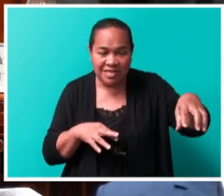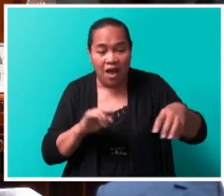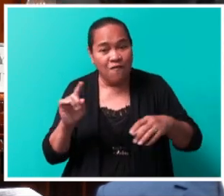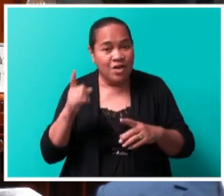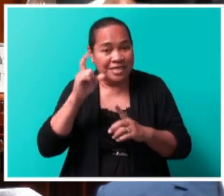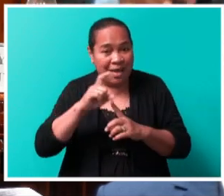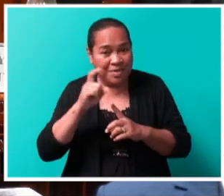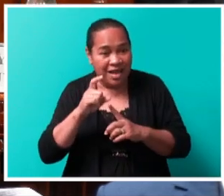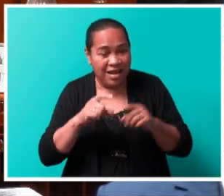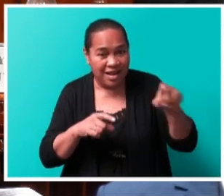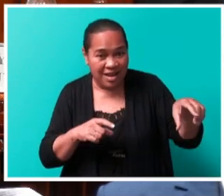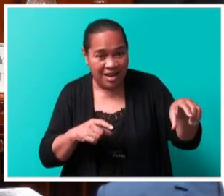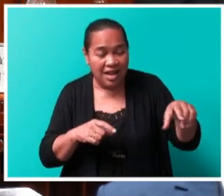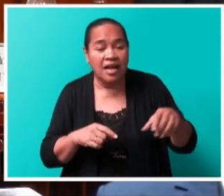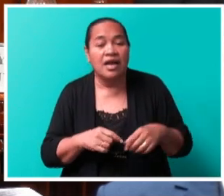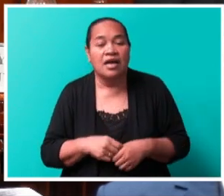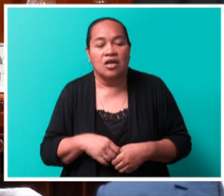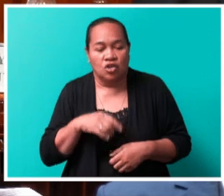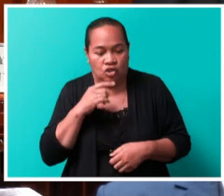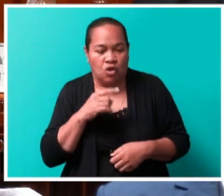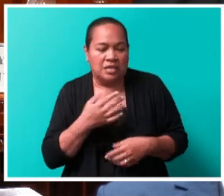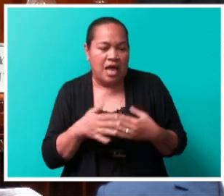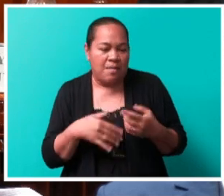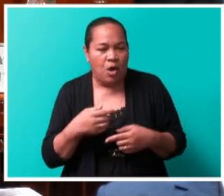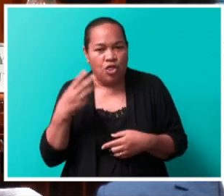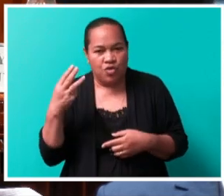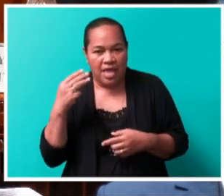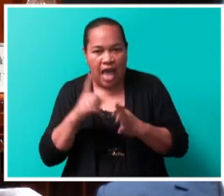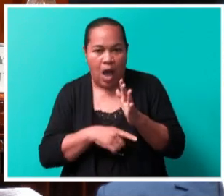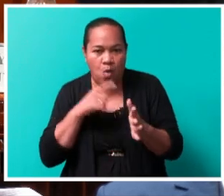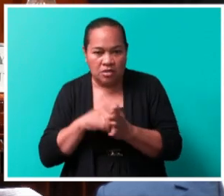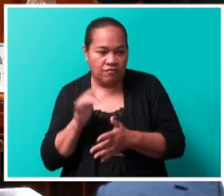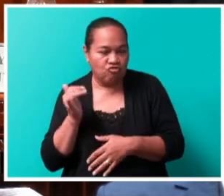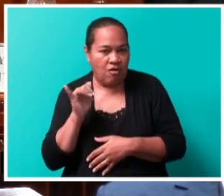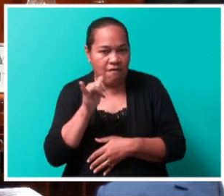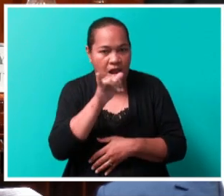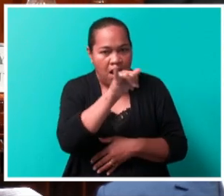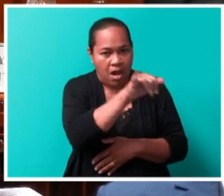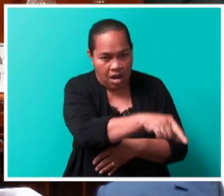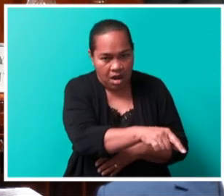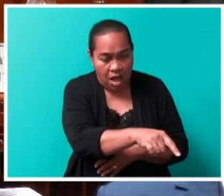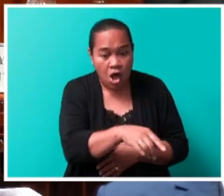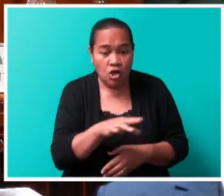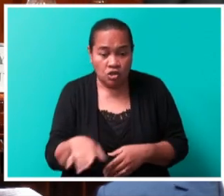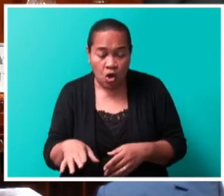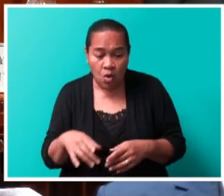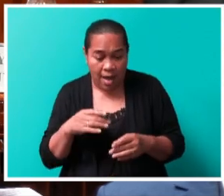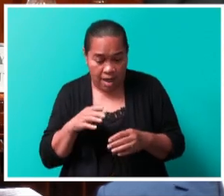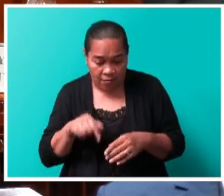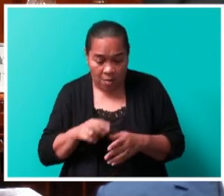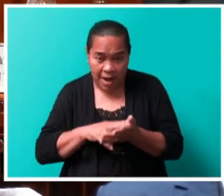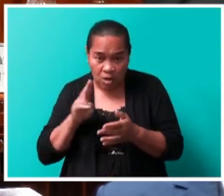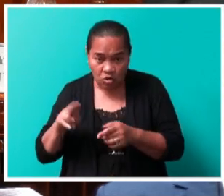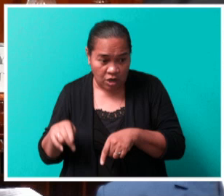Suva to Levuka sea journey takes approximately 3 hours. The proposed service by air from Nausori to